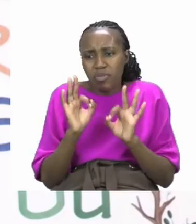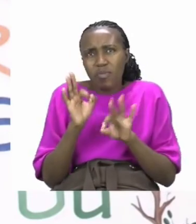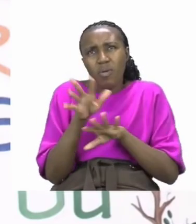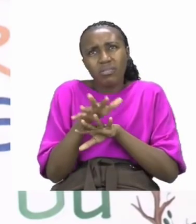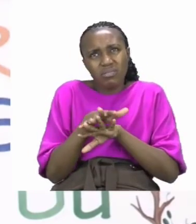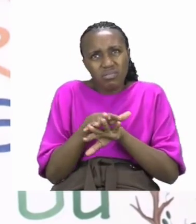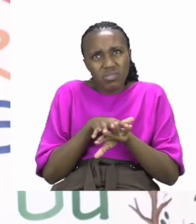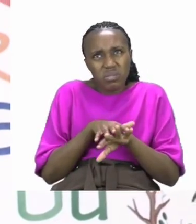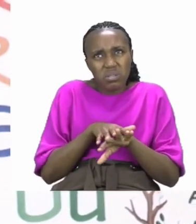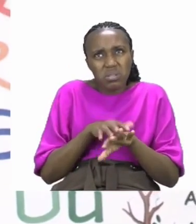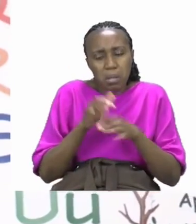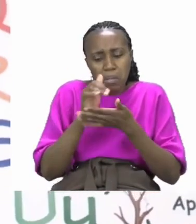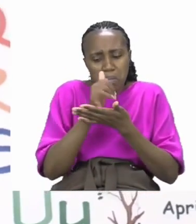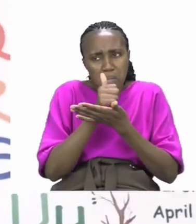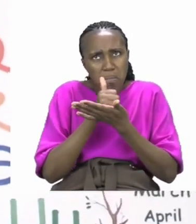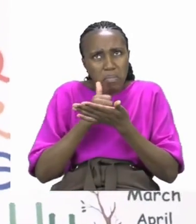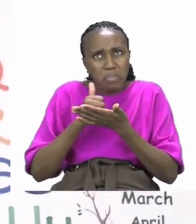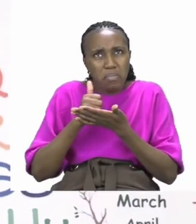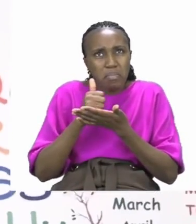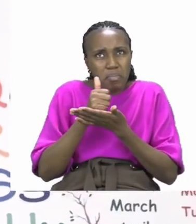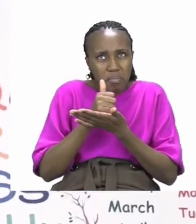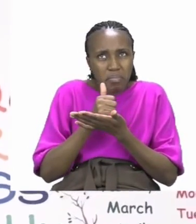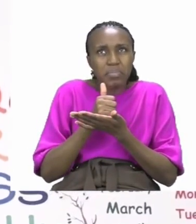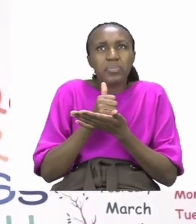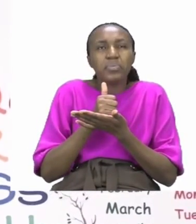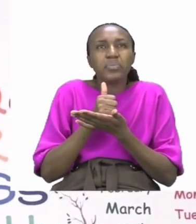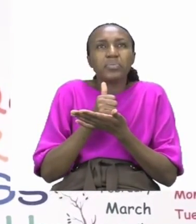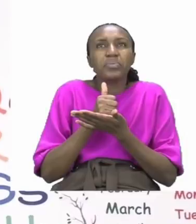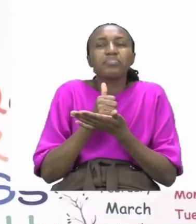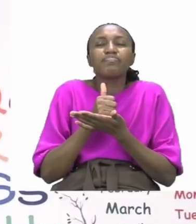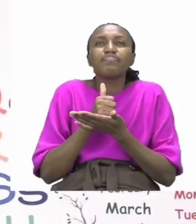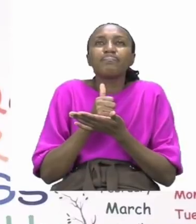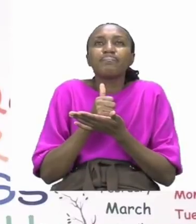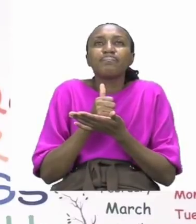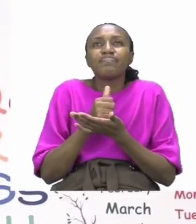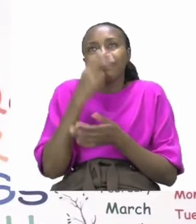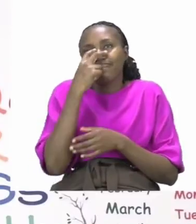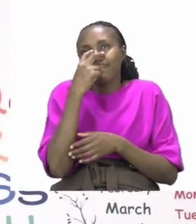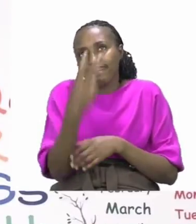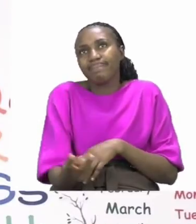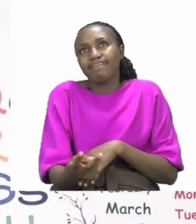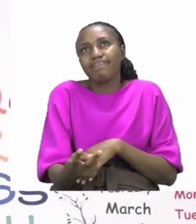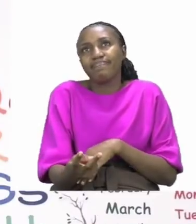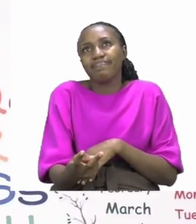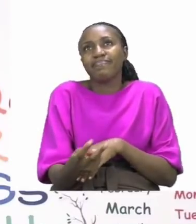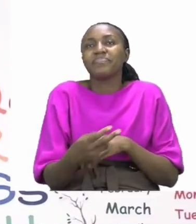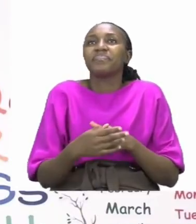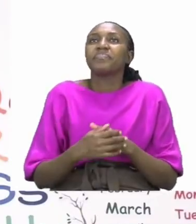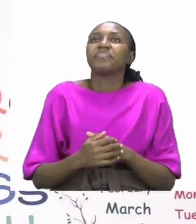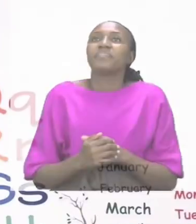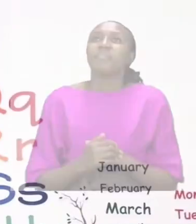Make sure your work is neat. And when you're done, put all the materials away. I'll see you after the advert